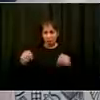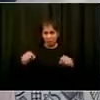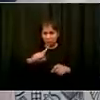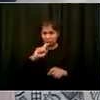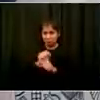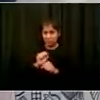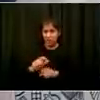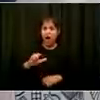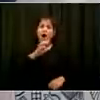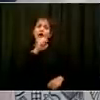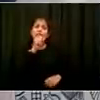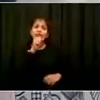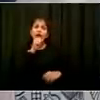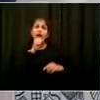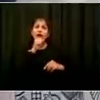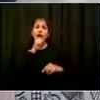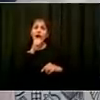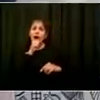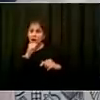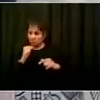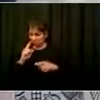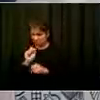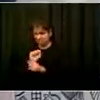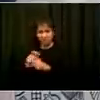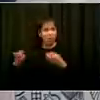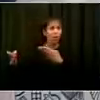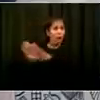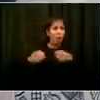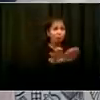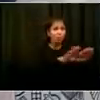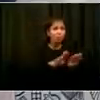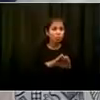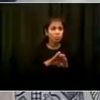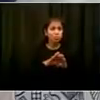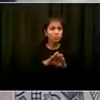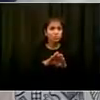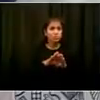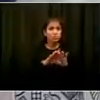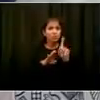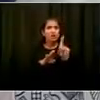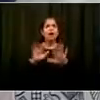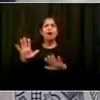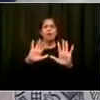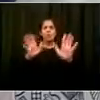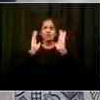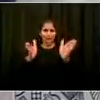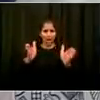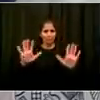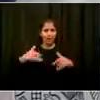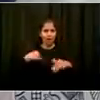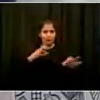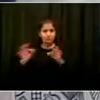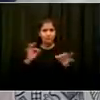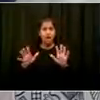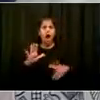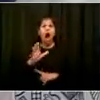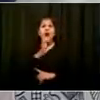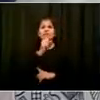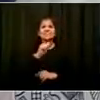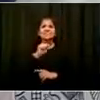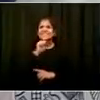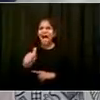if the rate goes up. Jacob, I'm going to stop you. I'm sorry to interrupt. Orange zone is not full lockdown. I really want to be careful about